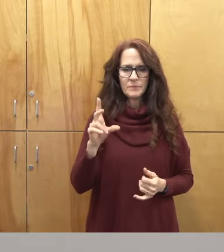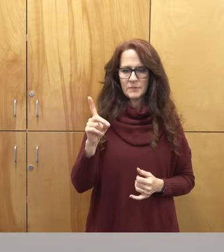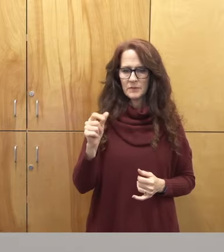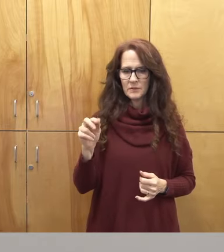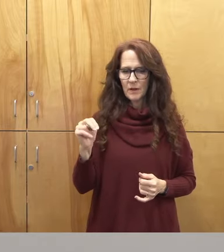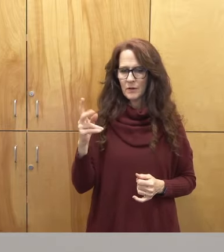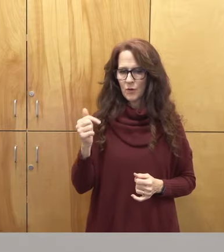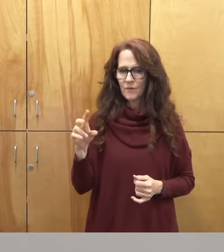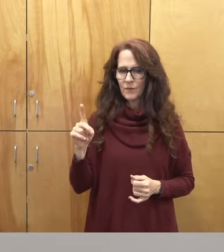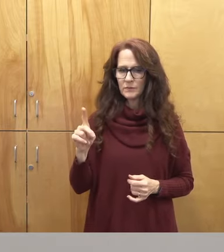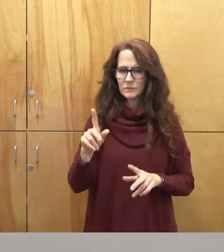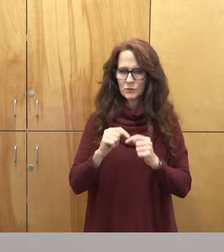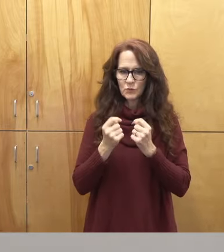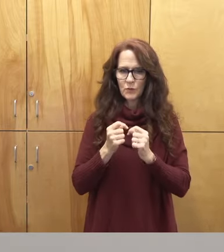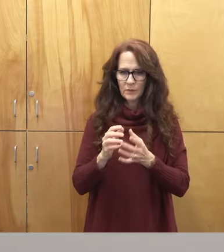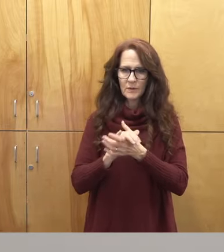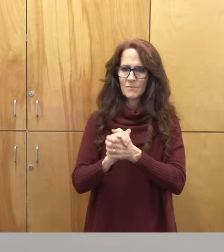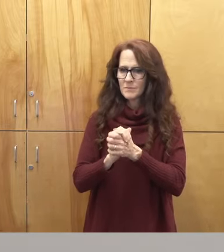Track, so congratulations.